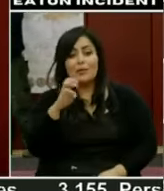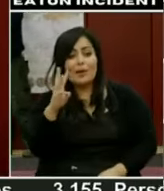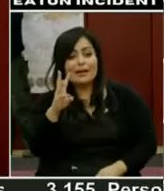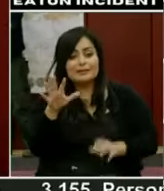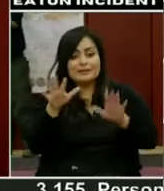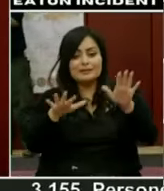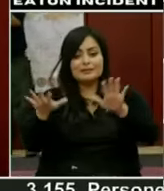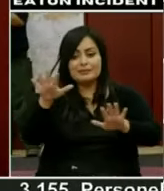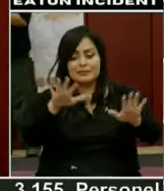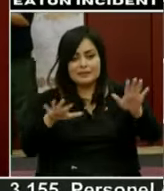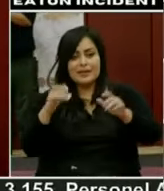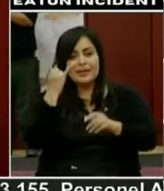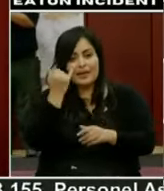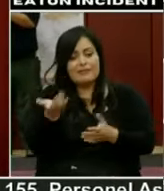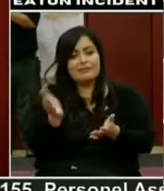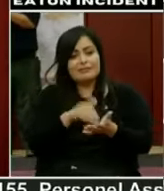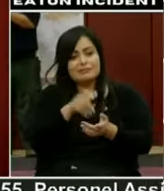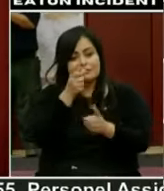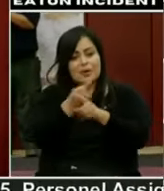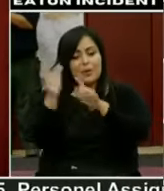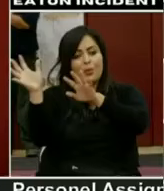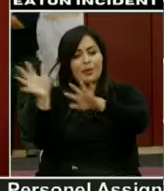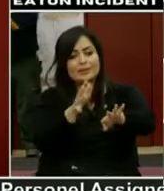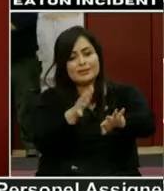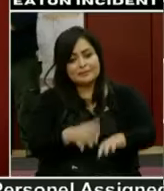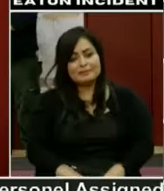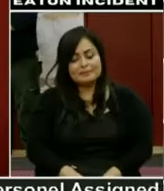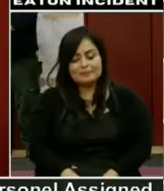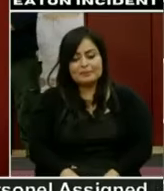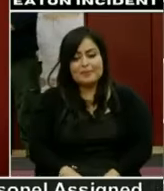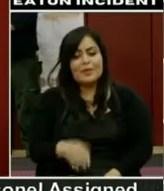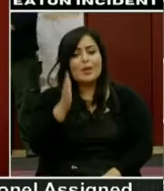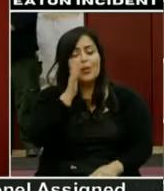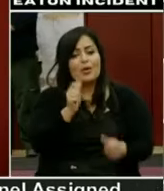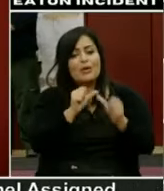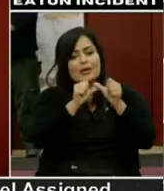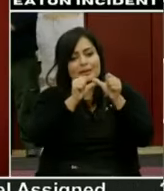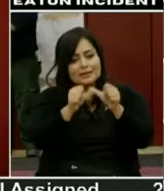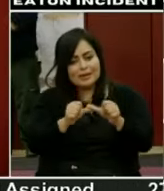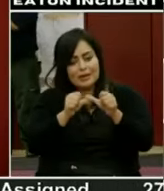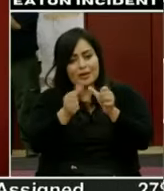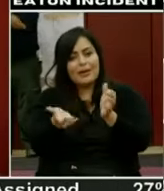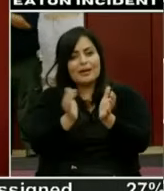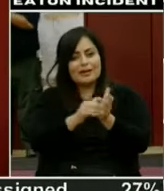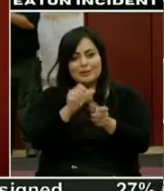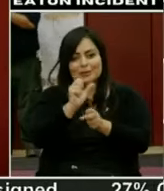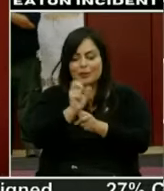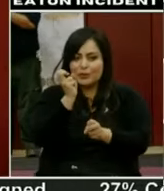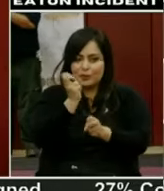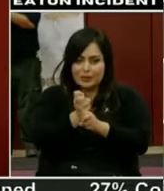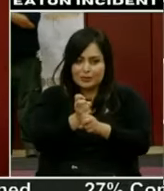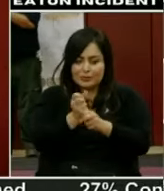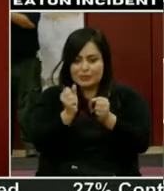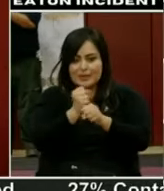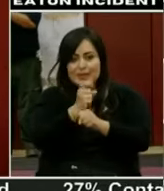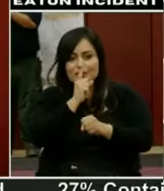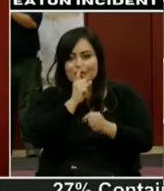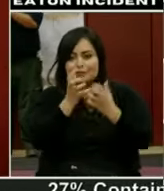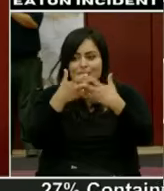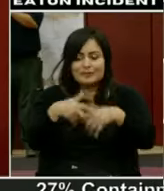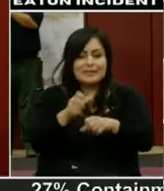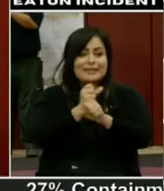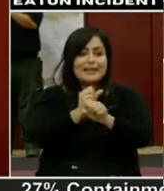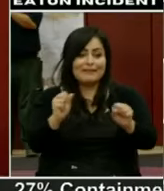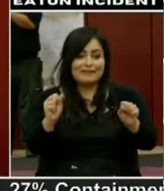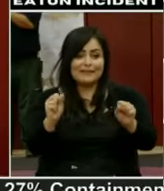fire should another wind event occur. We'll continue to work as hard as we can, as safely as we can,